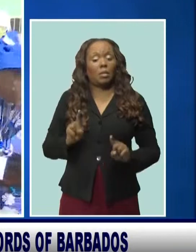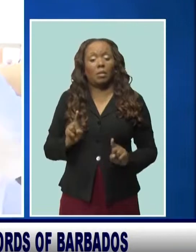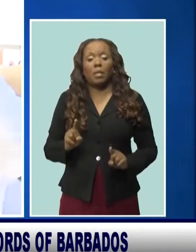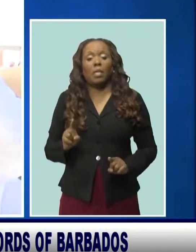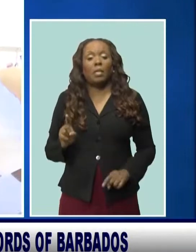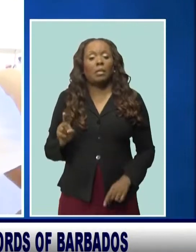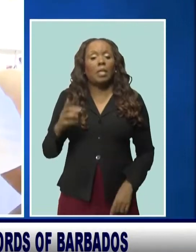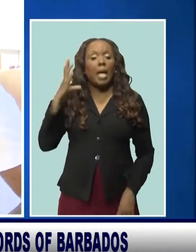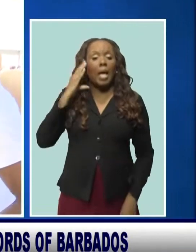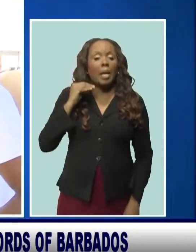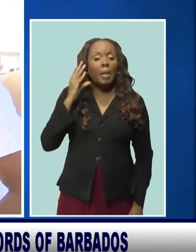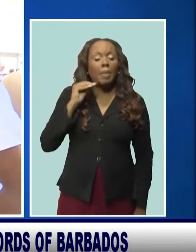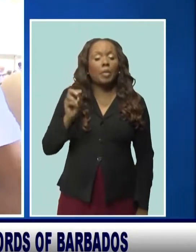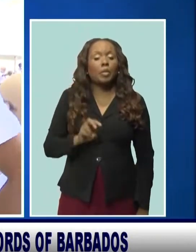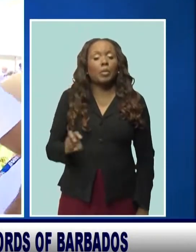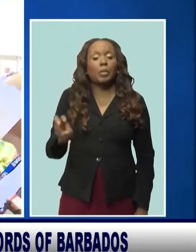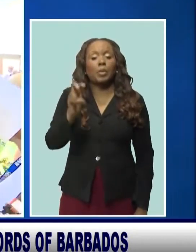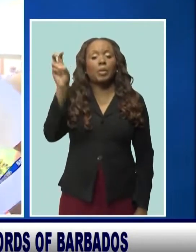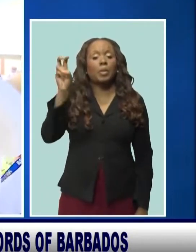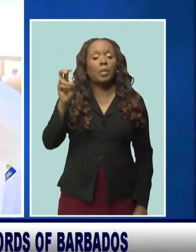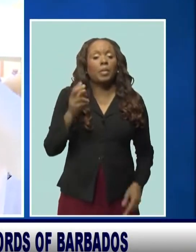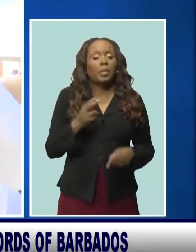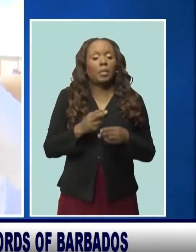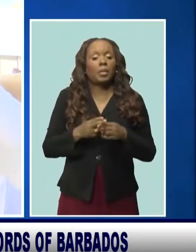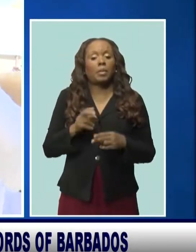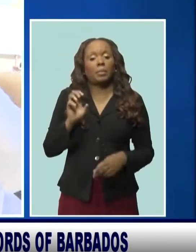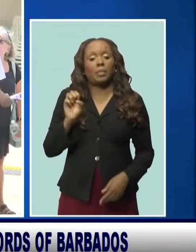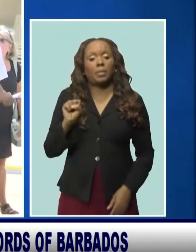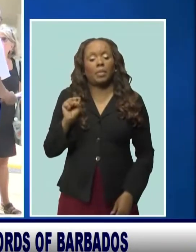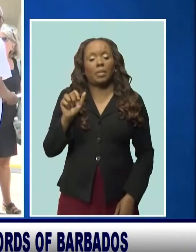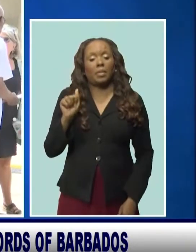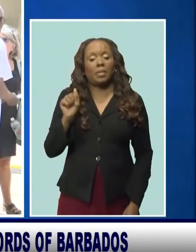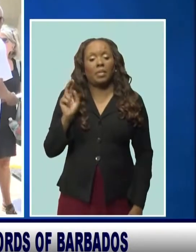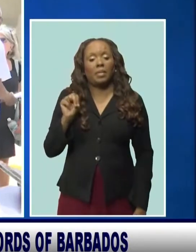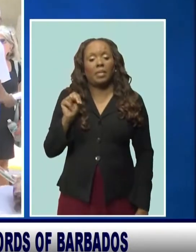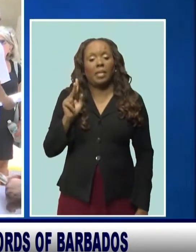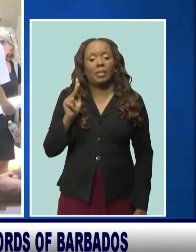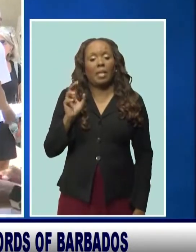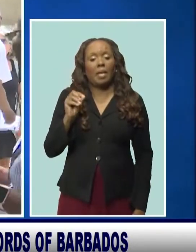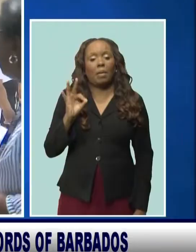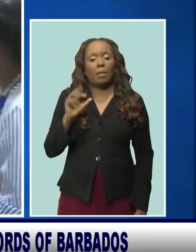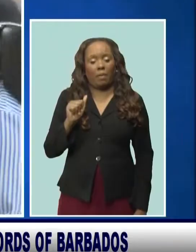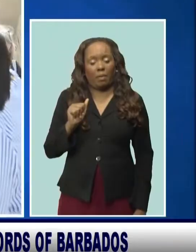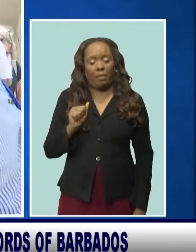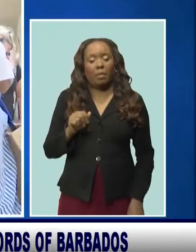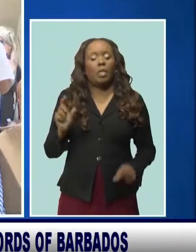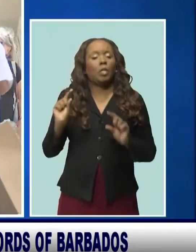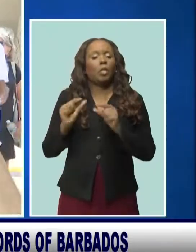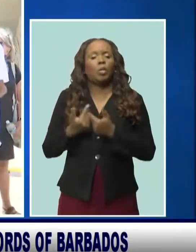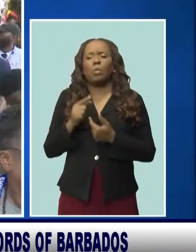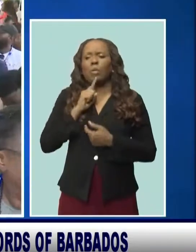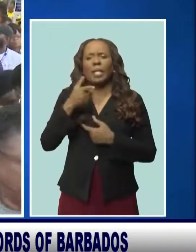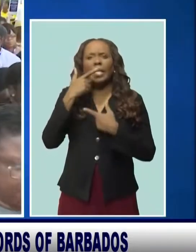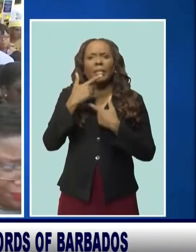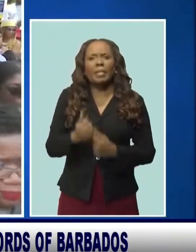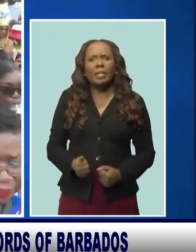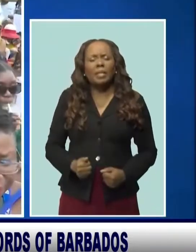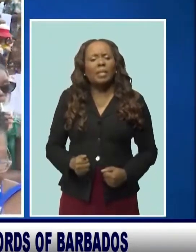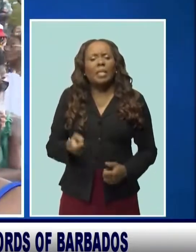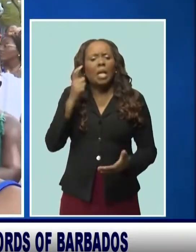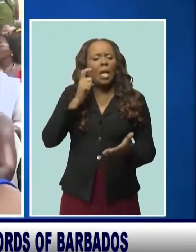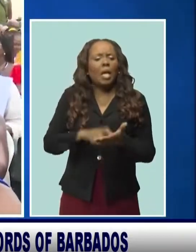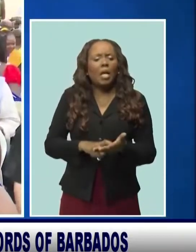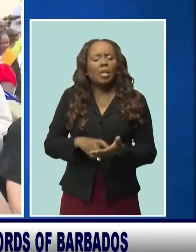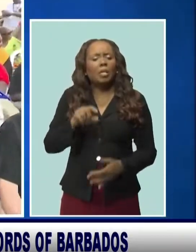pilgrimage's visit to the Department of Archives, where the group was hopeful of tracing their Barbadian ancestral roots at the genealogy